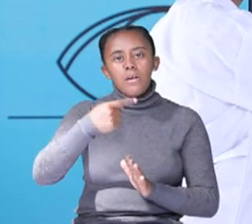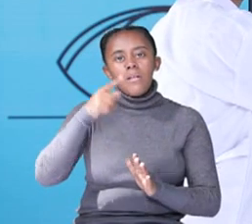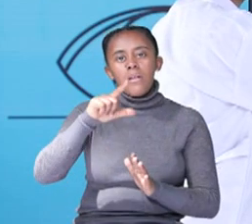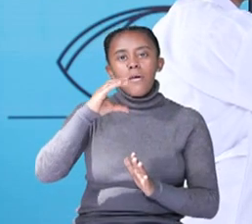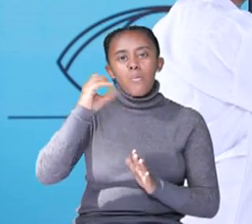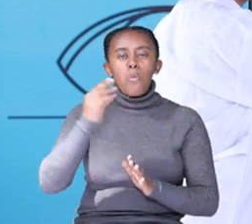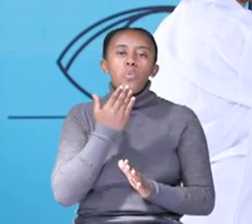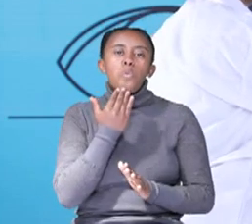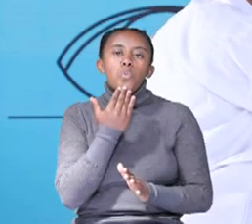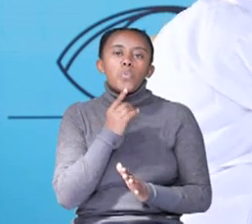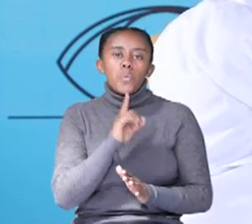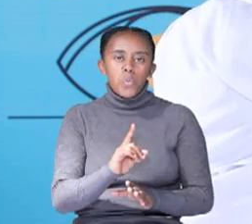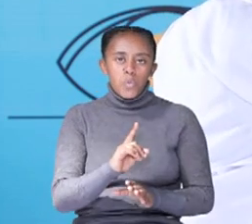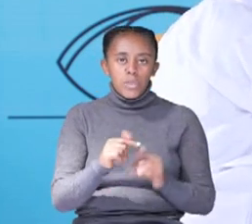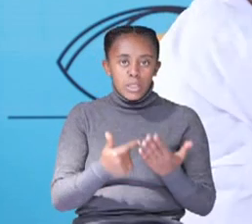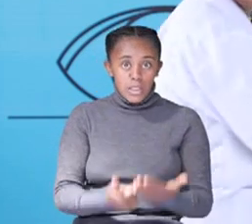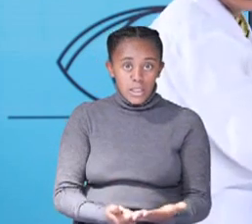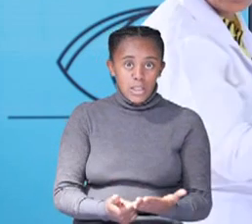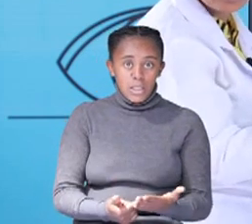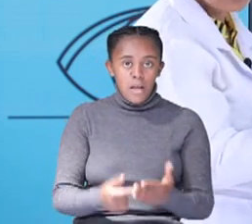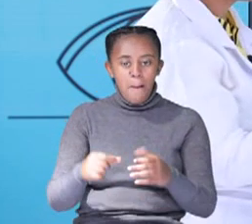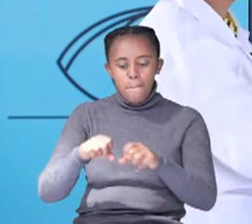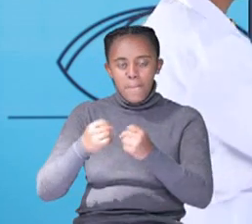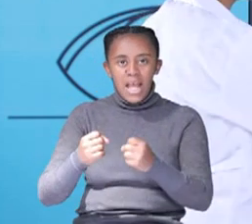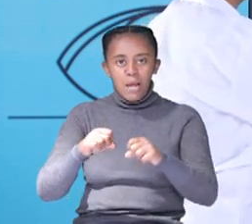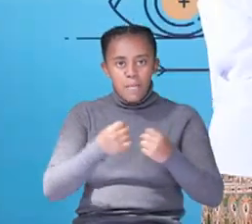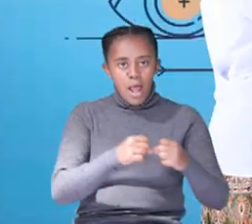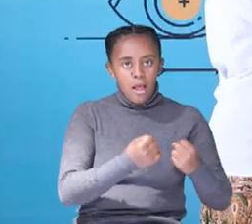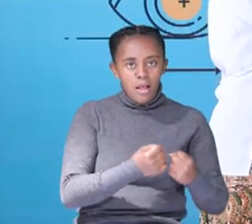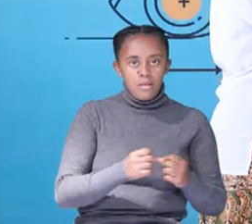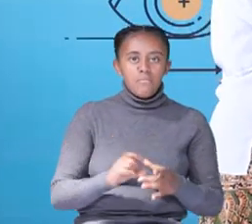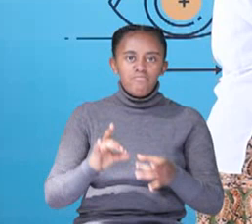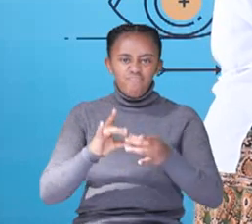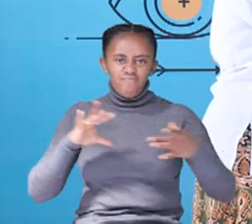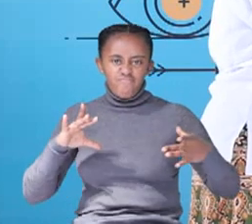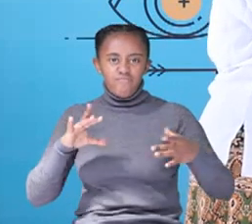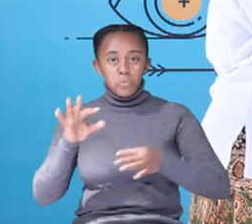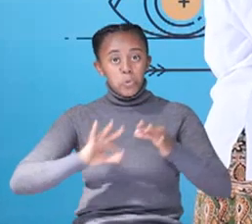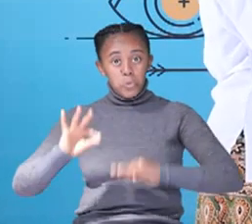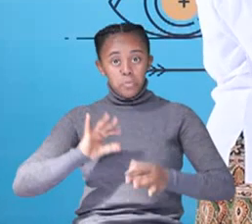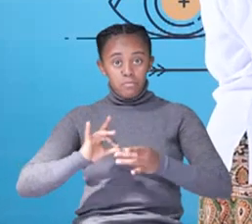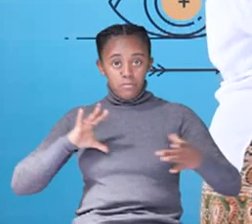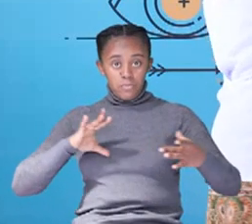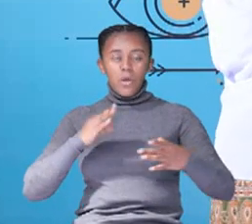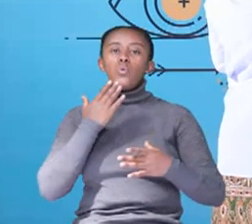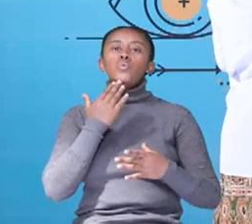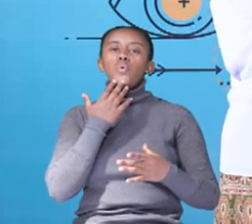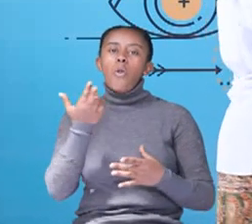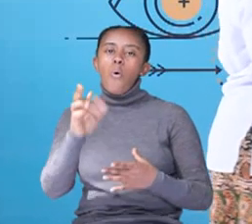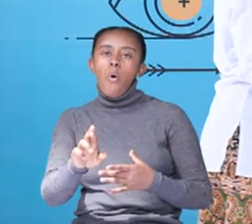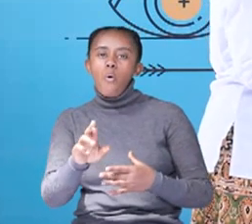stands for sugar, and this one is breaking. Therefore, in glycolysis, what will happen? Sugar,